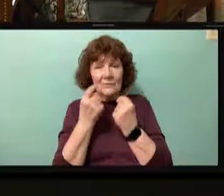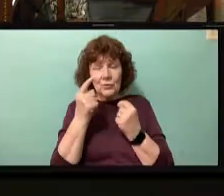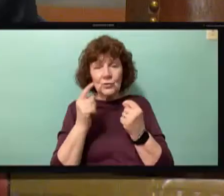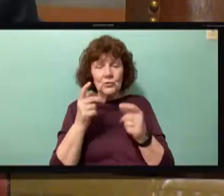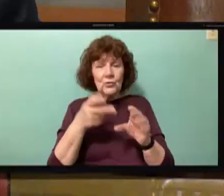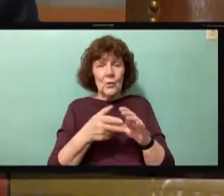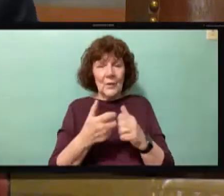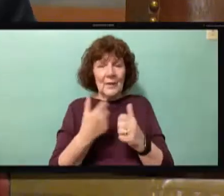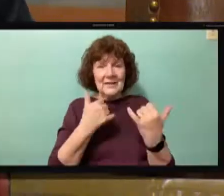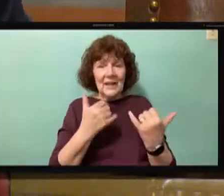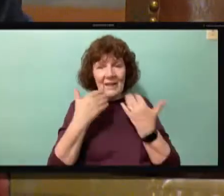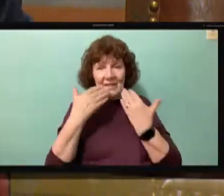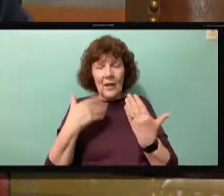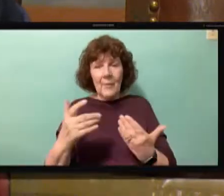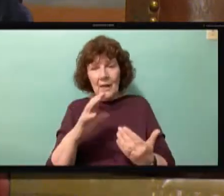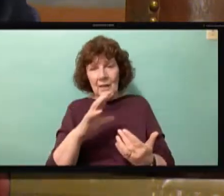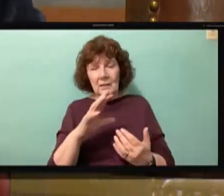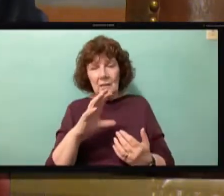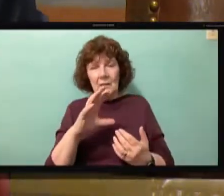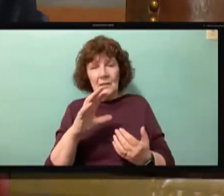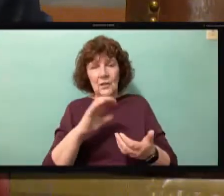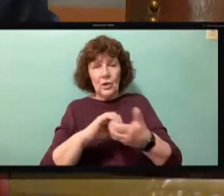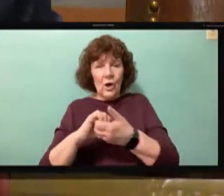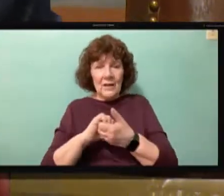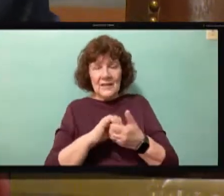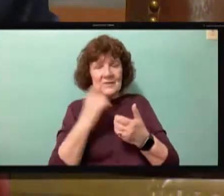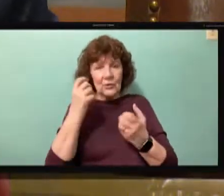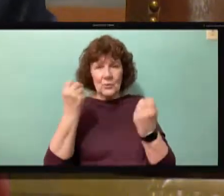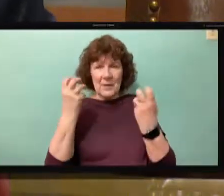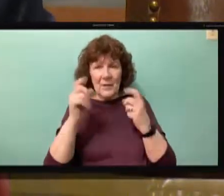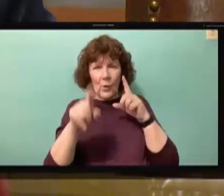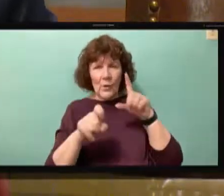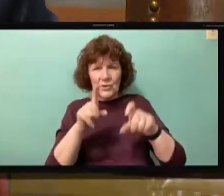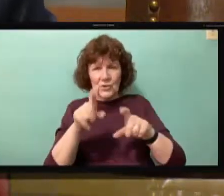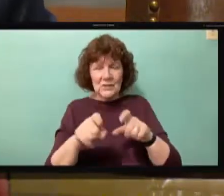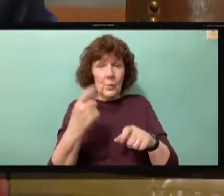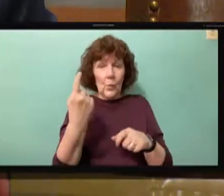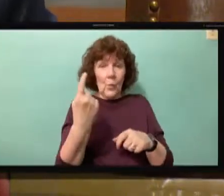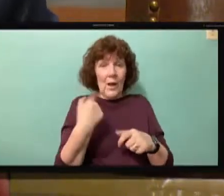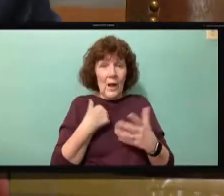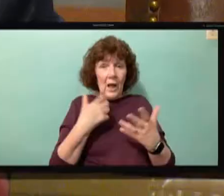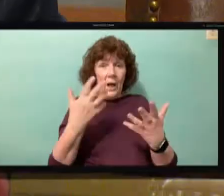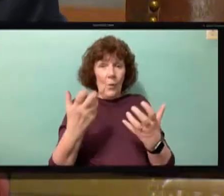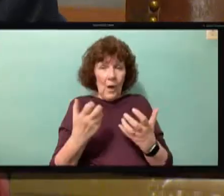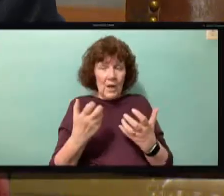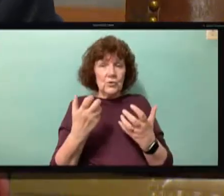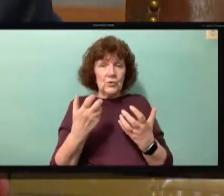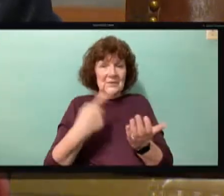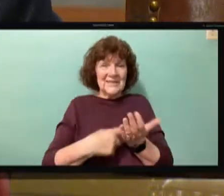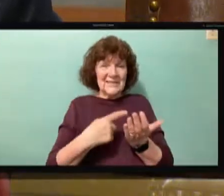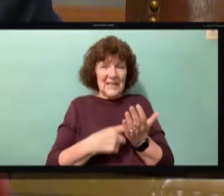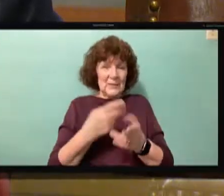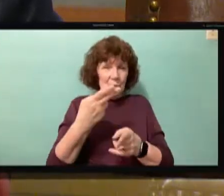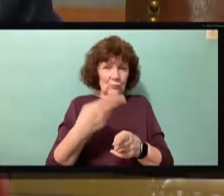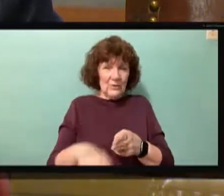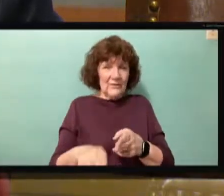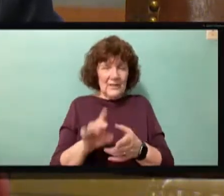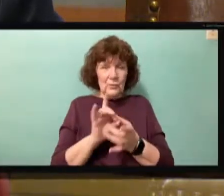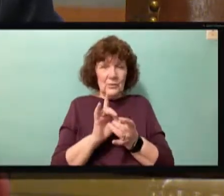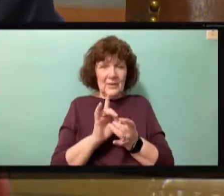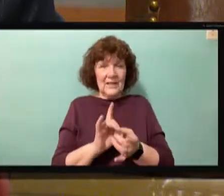the numerous questions. So, really just had one I wanted to revisit around just,